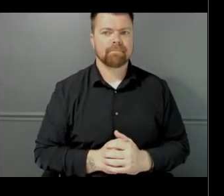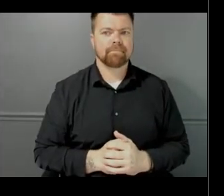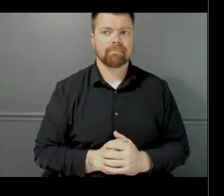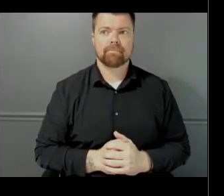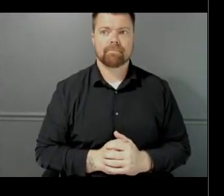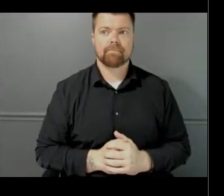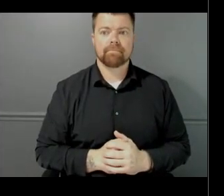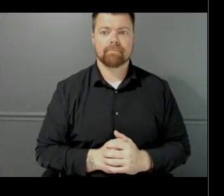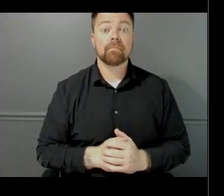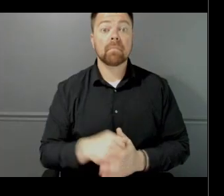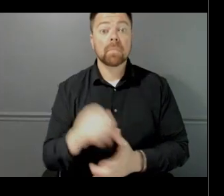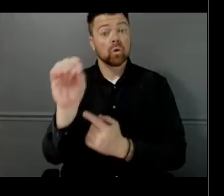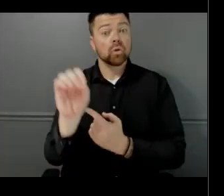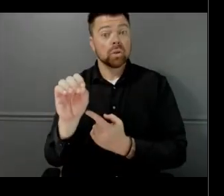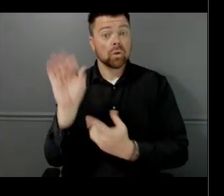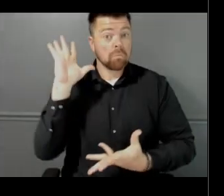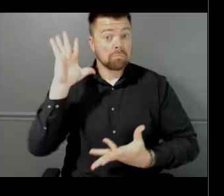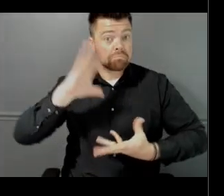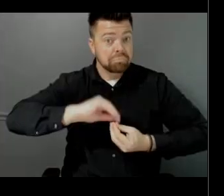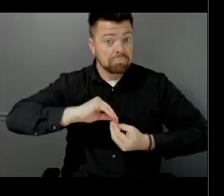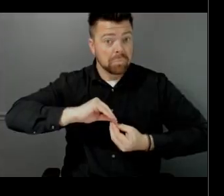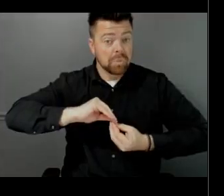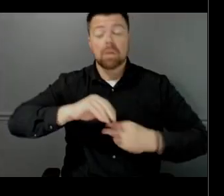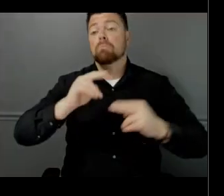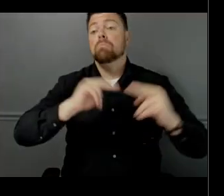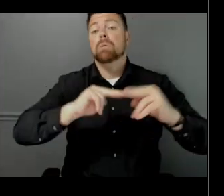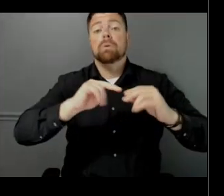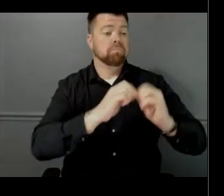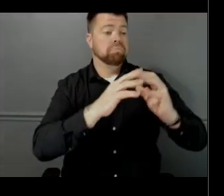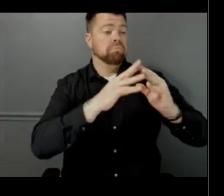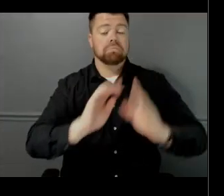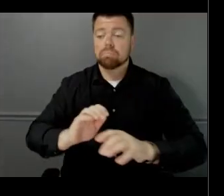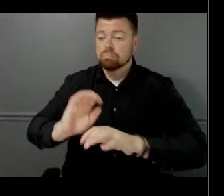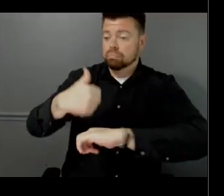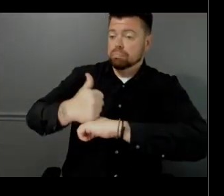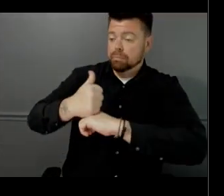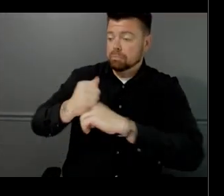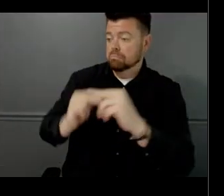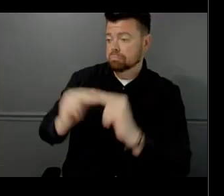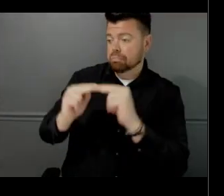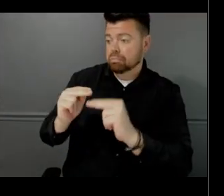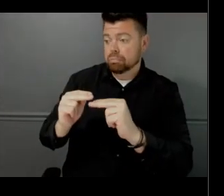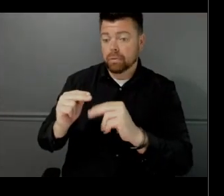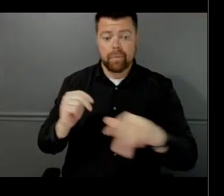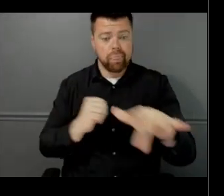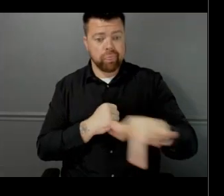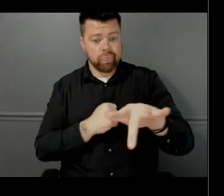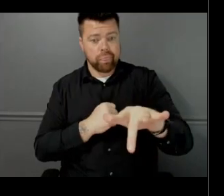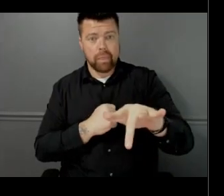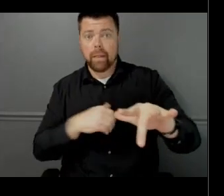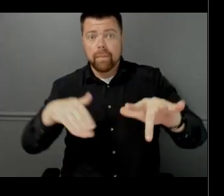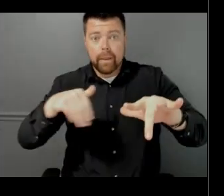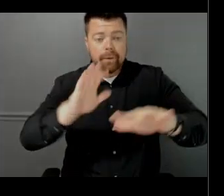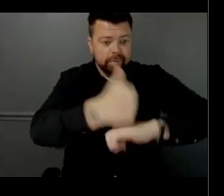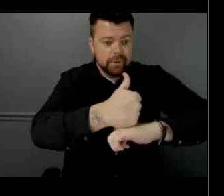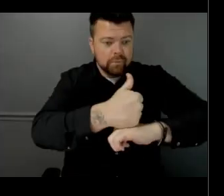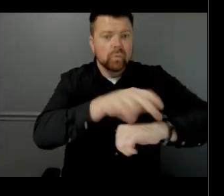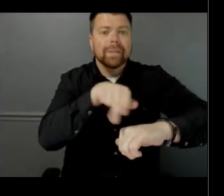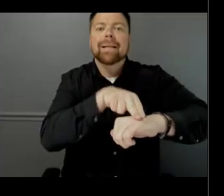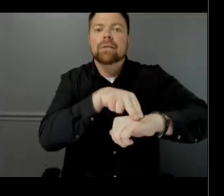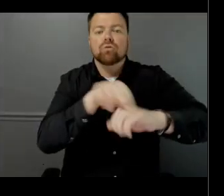The percentage of total buildable area of the undisturbed site with a natural